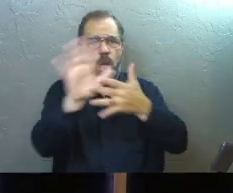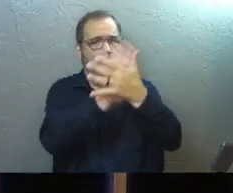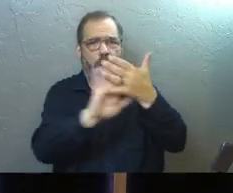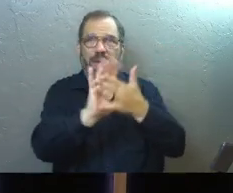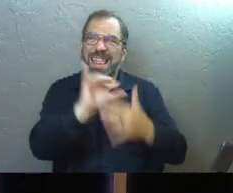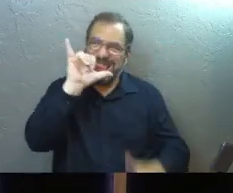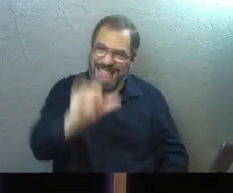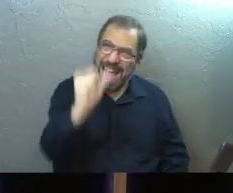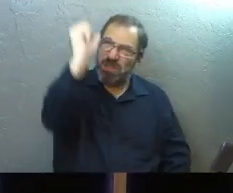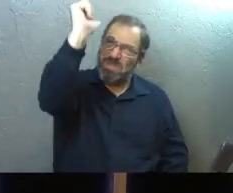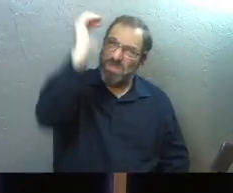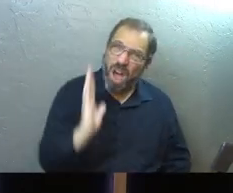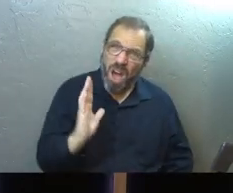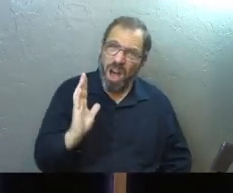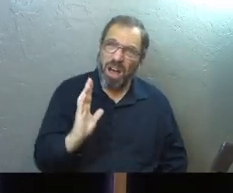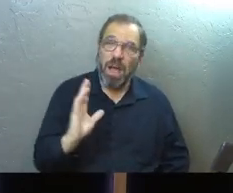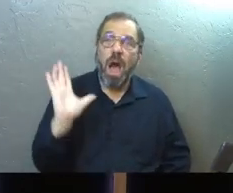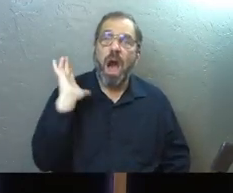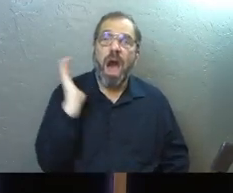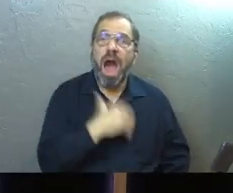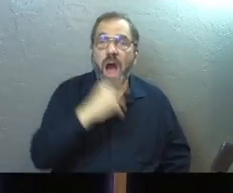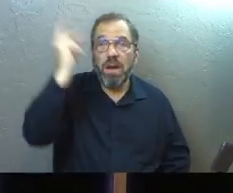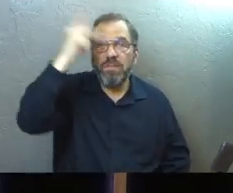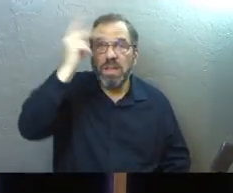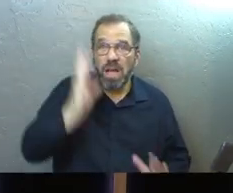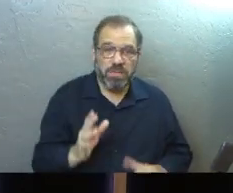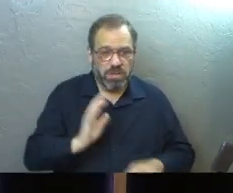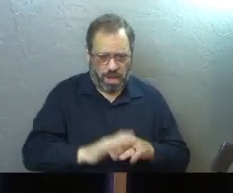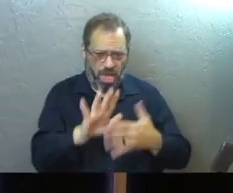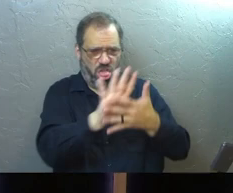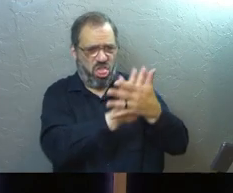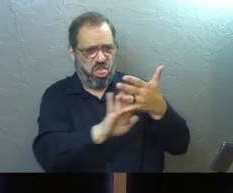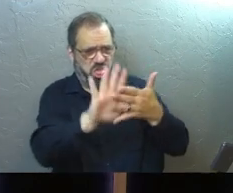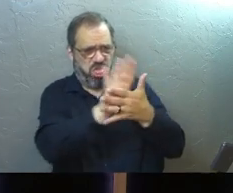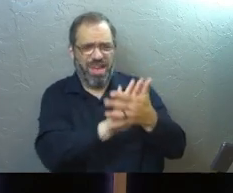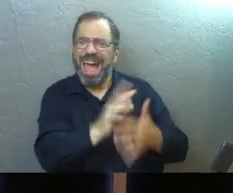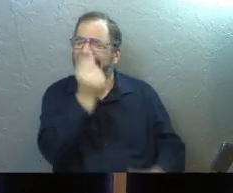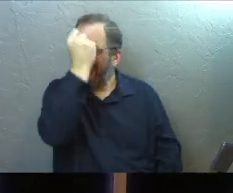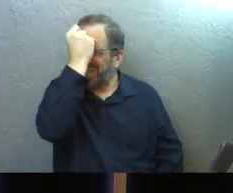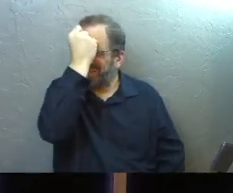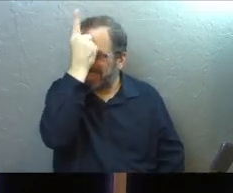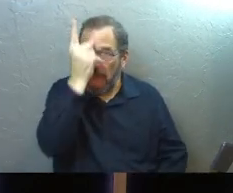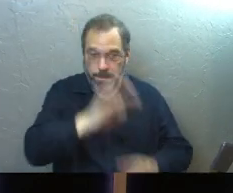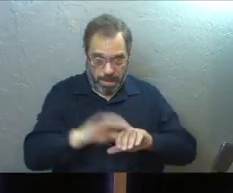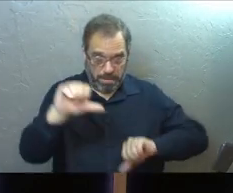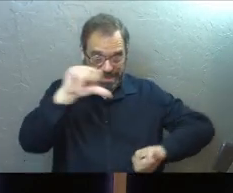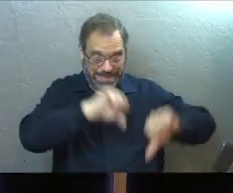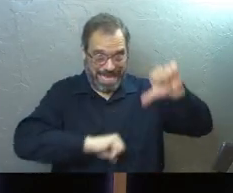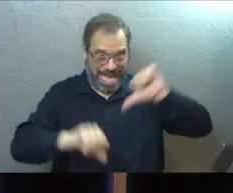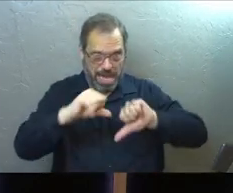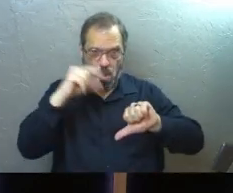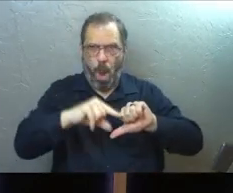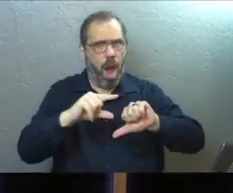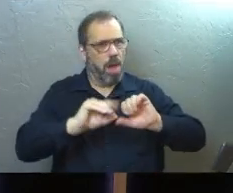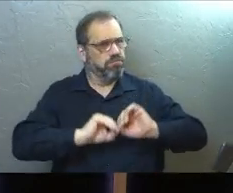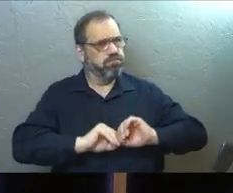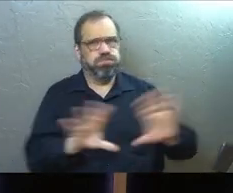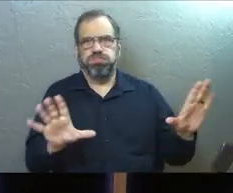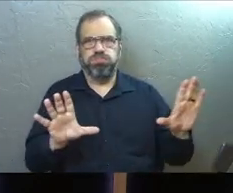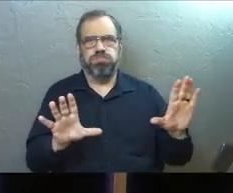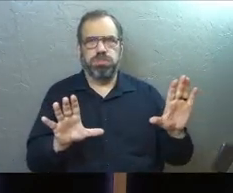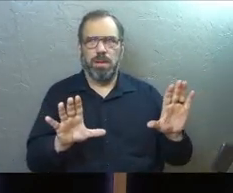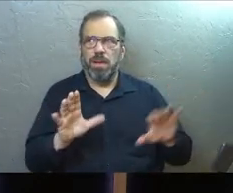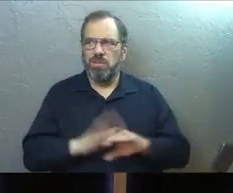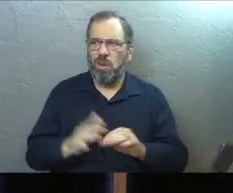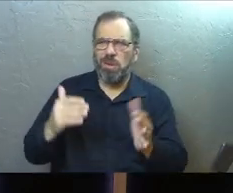God. Our philosophers talk about gray, and I get it. But scientists, they want black and white.